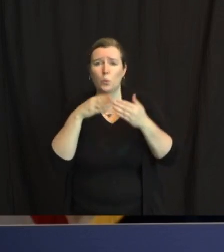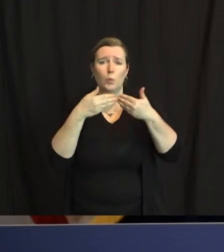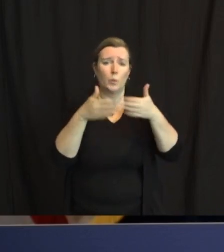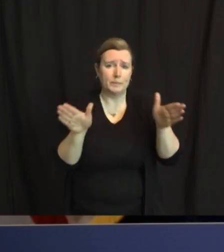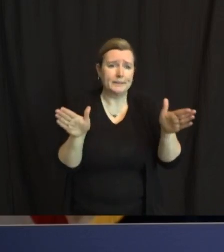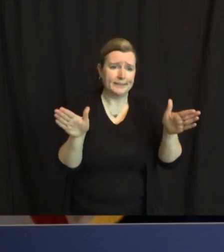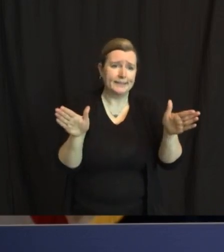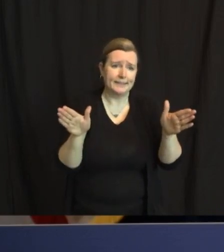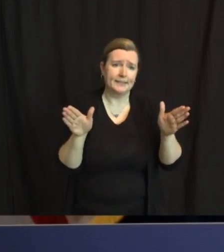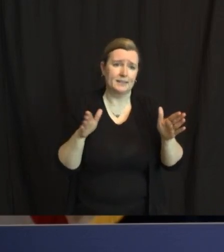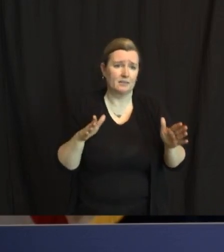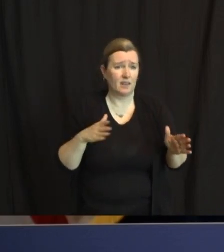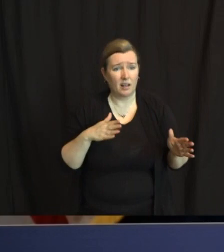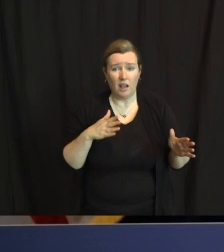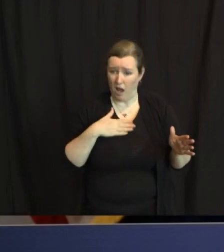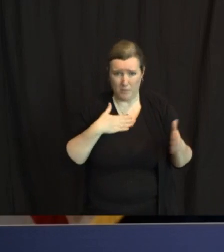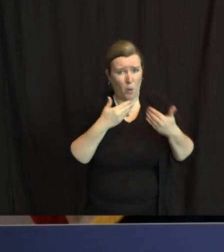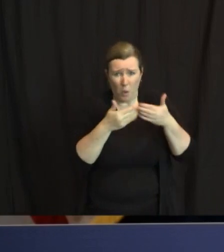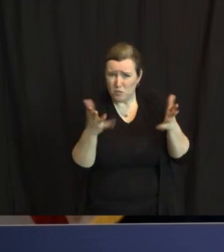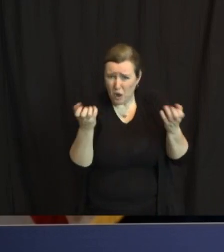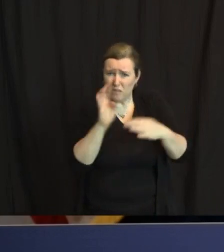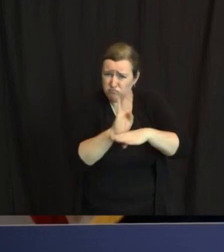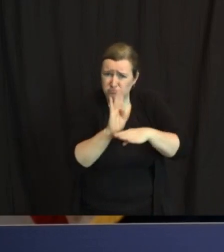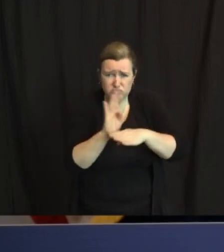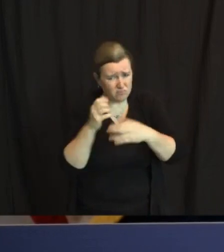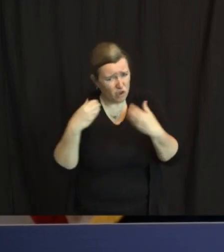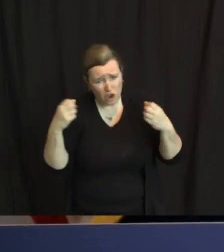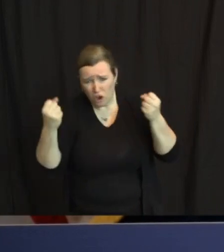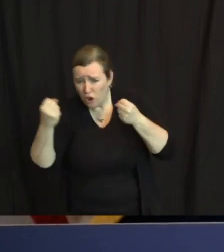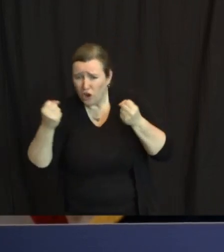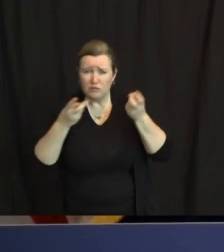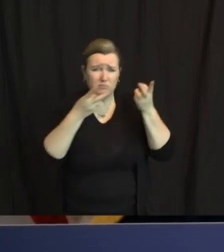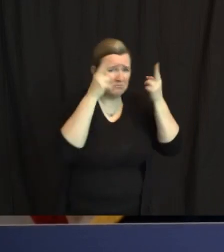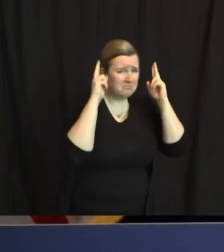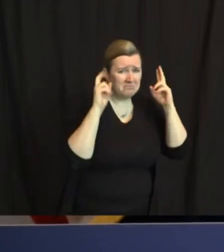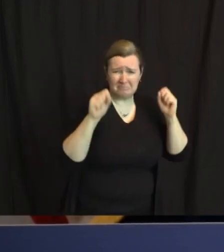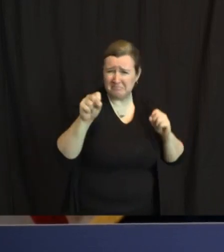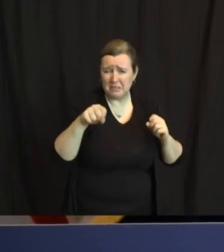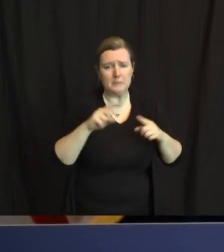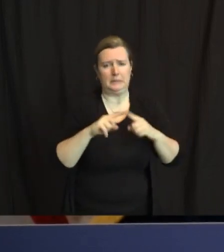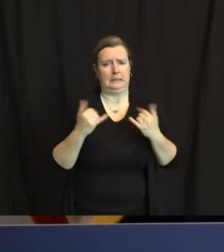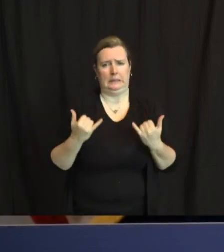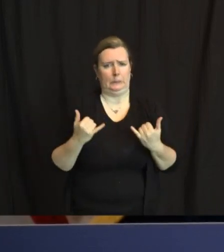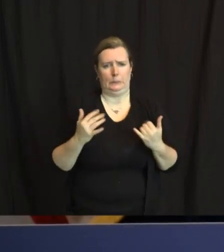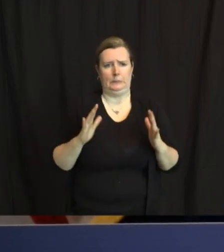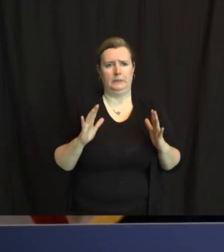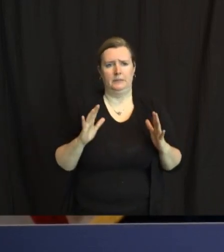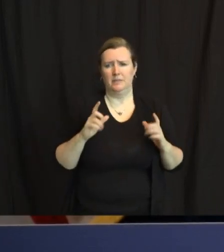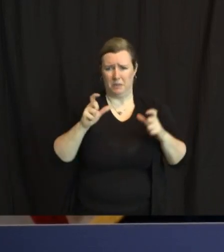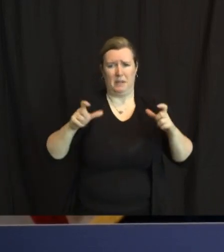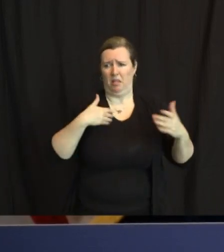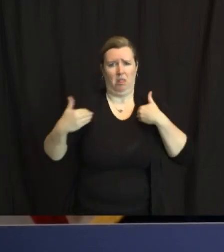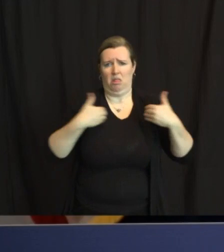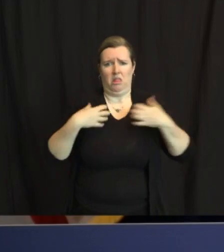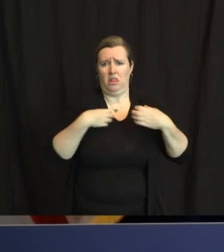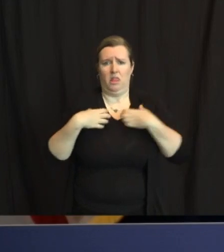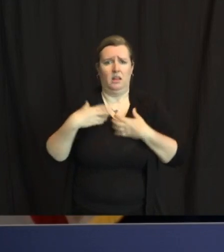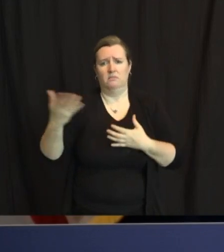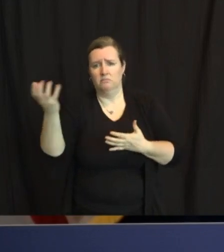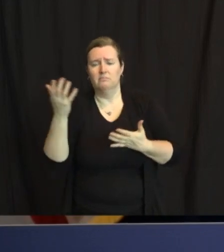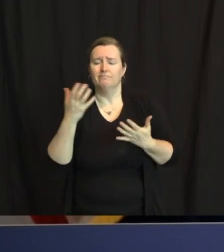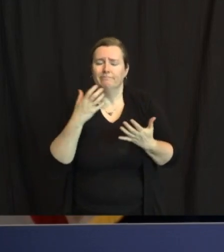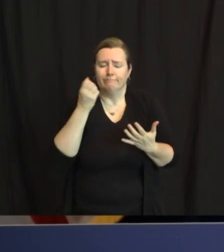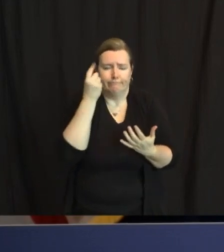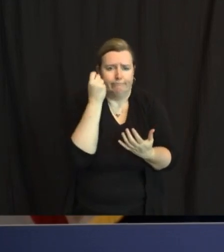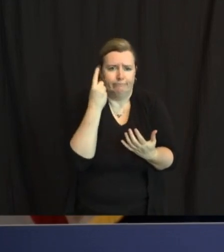happier. I could unload probably half my emails, texts, and phone calls as a result, but until further notice, nothing has